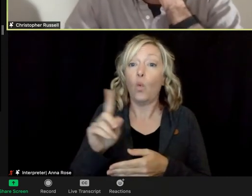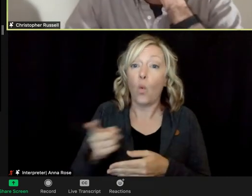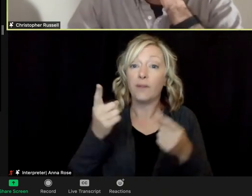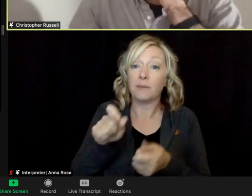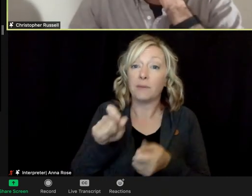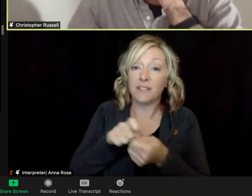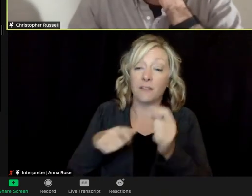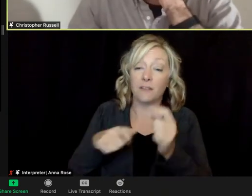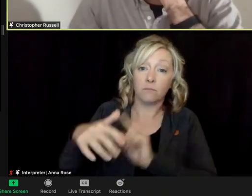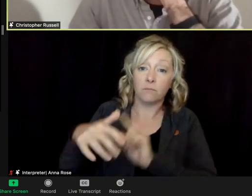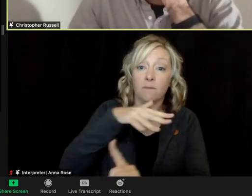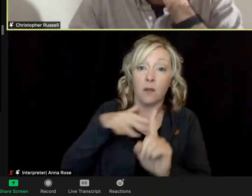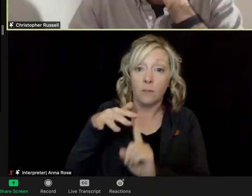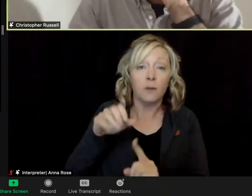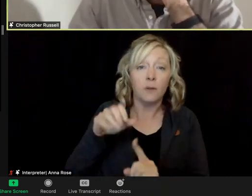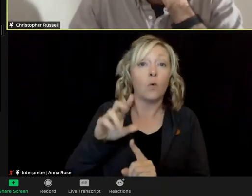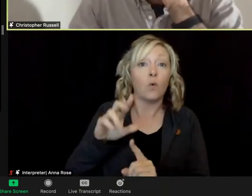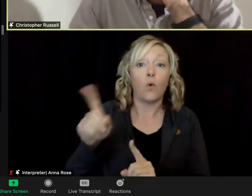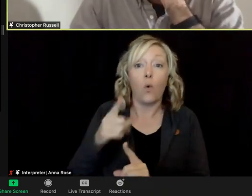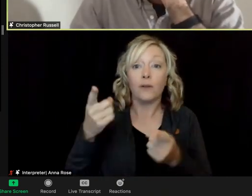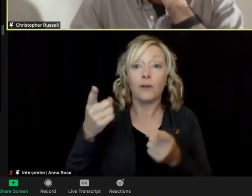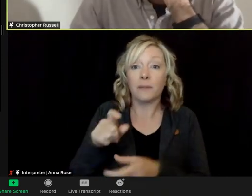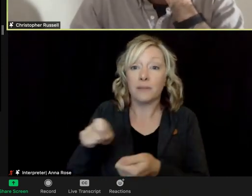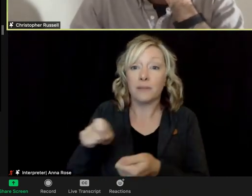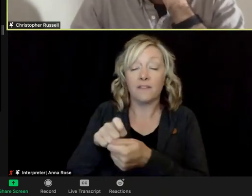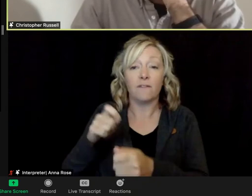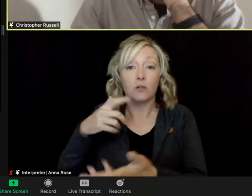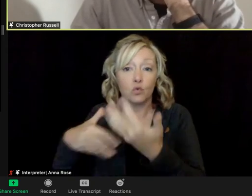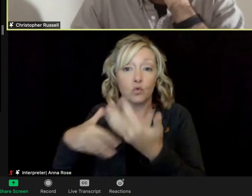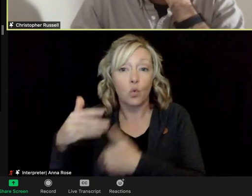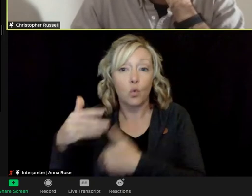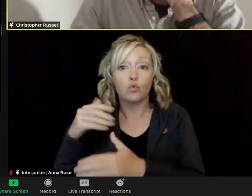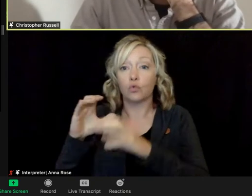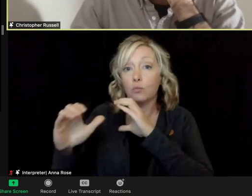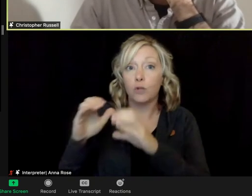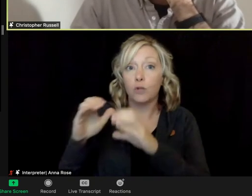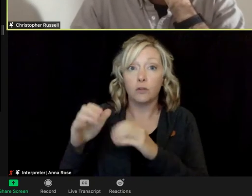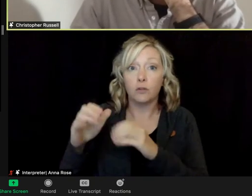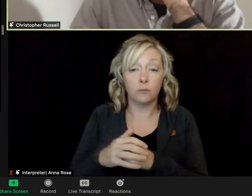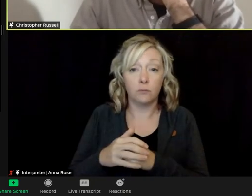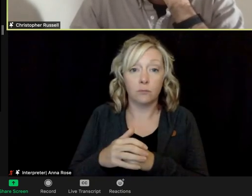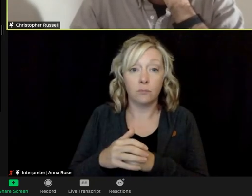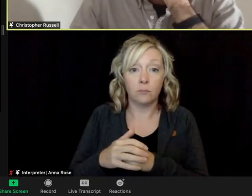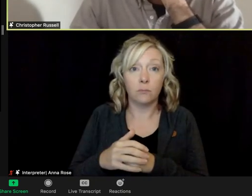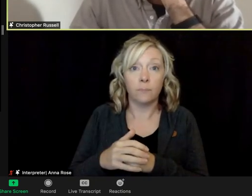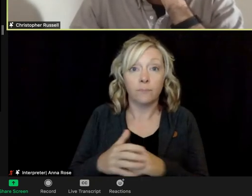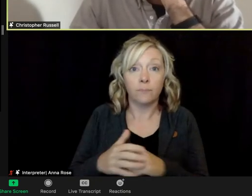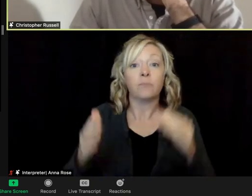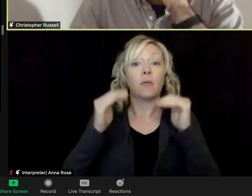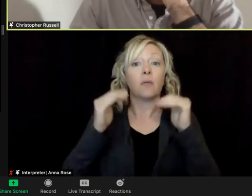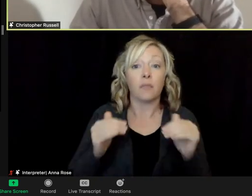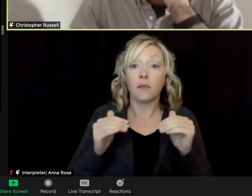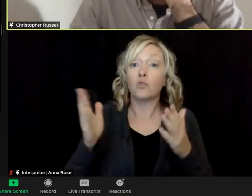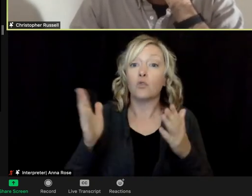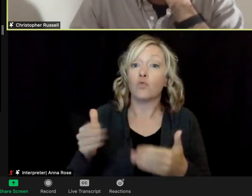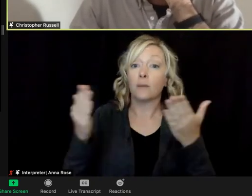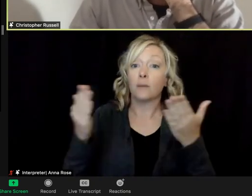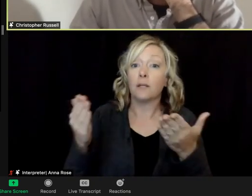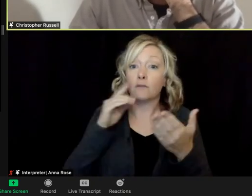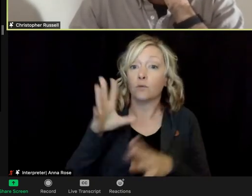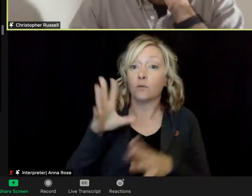social and communication contexts. And then the recommendations for intervention are changes to the biophysical